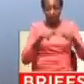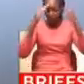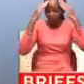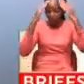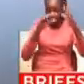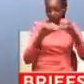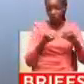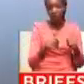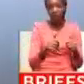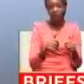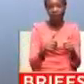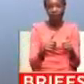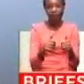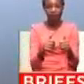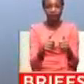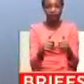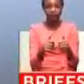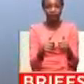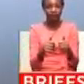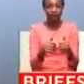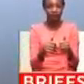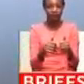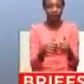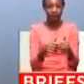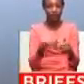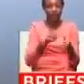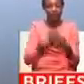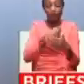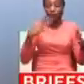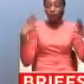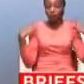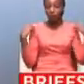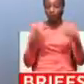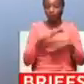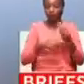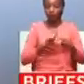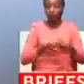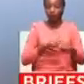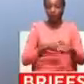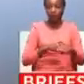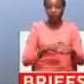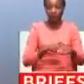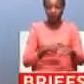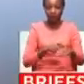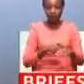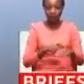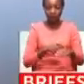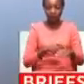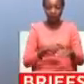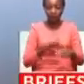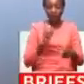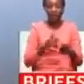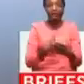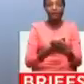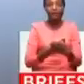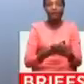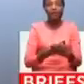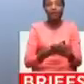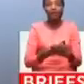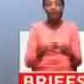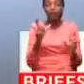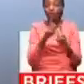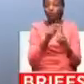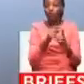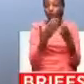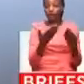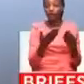and being really creative. We used to practice all the time. So, yeah, we got really good. And, you know, the word of mouth, you